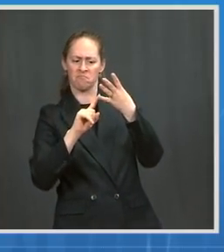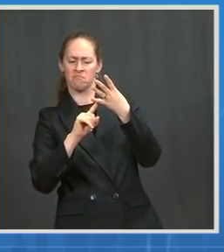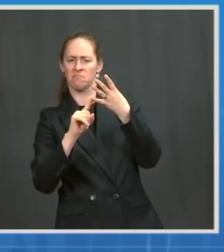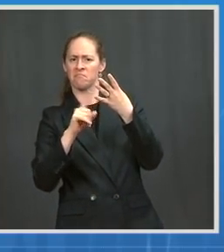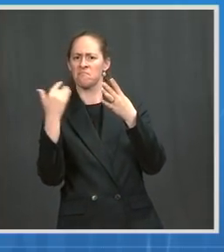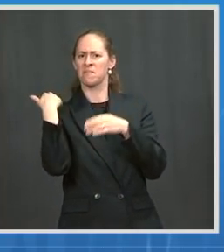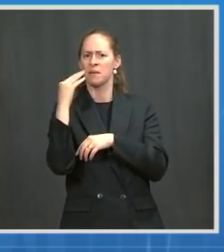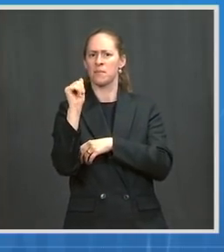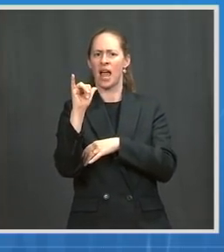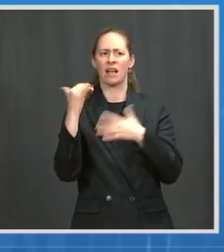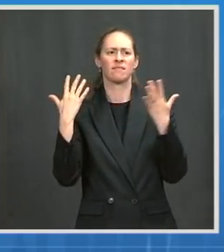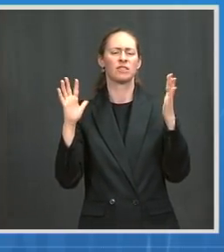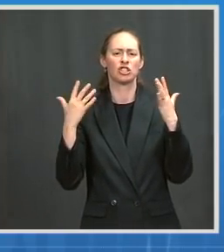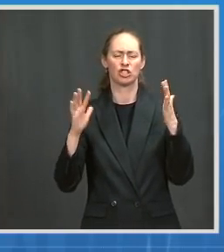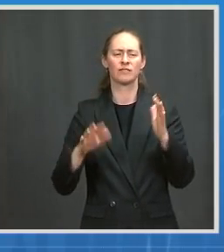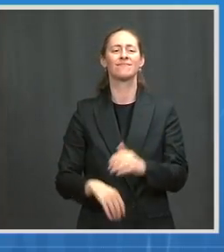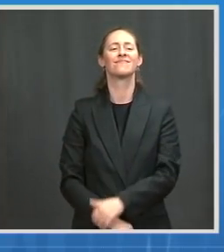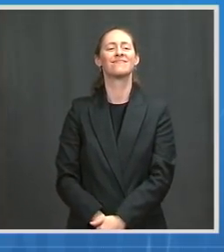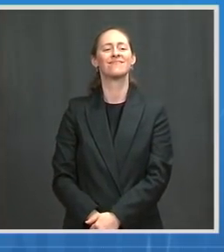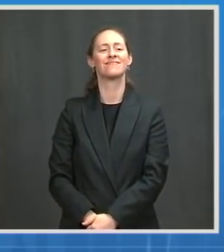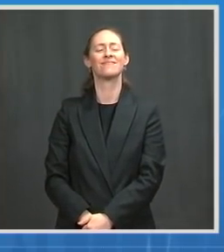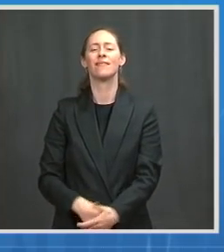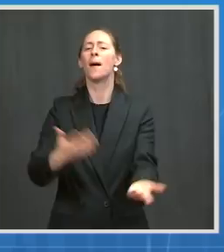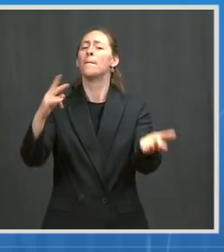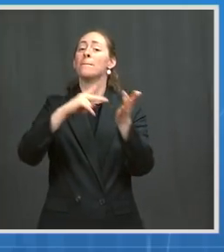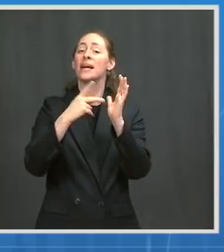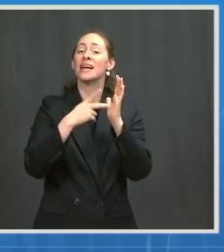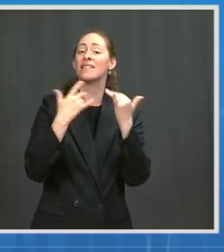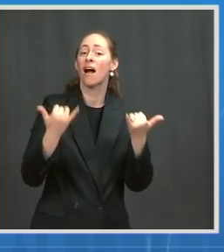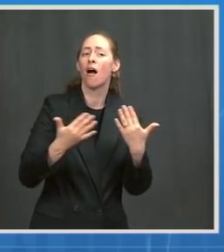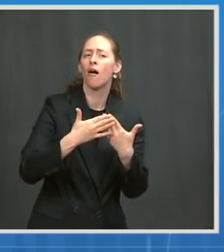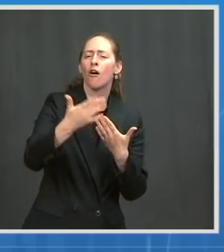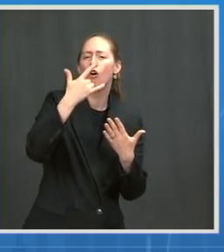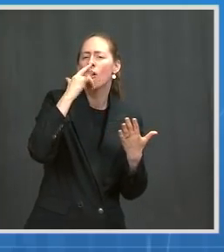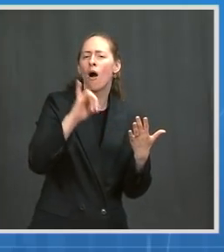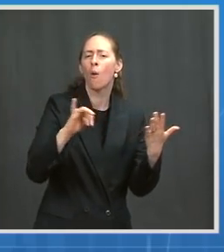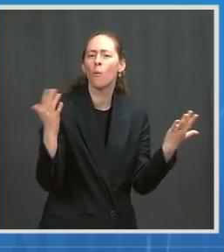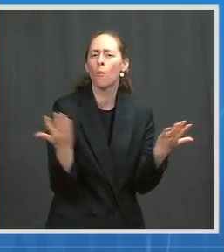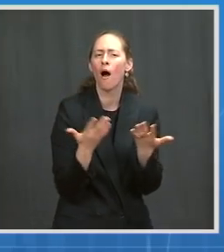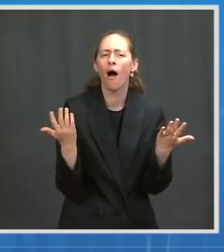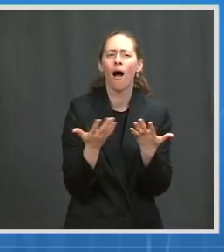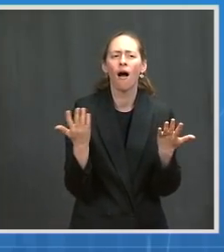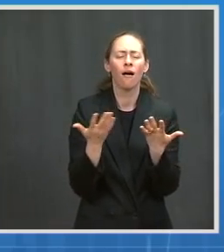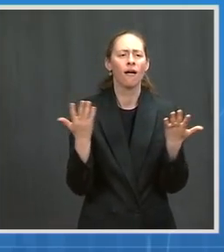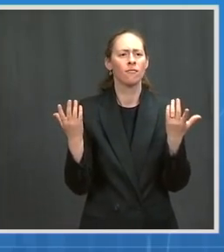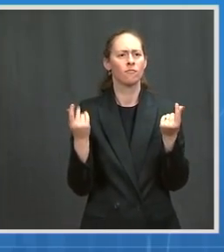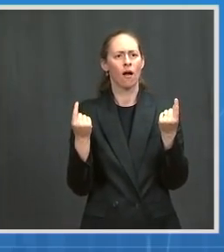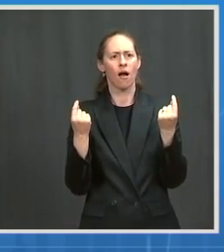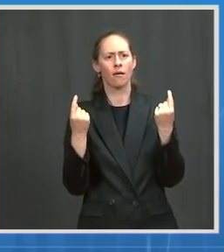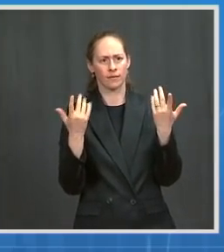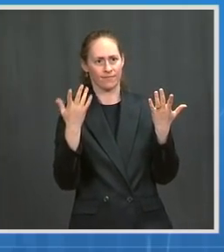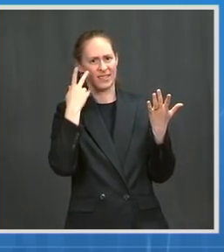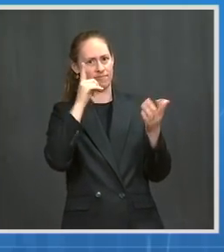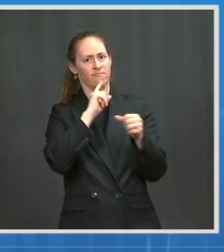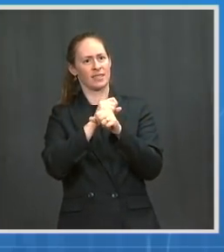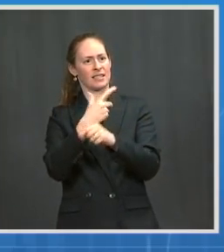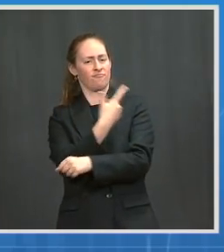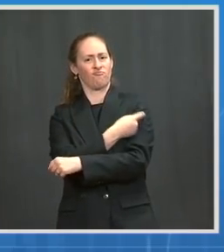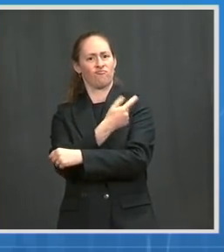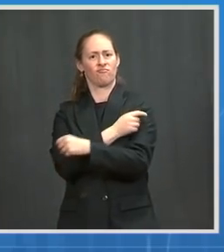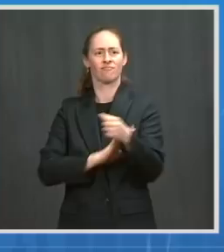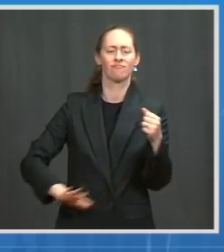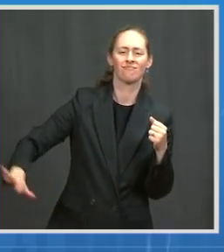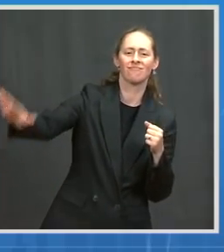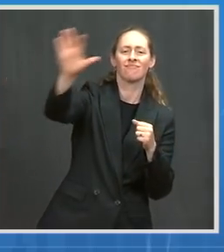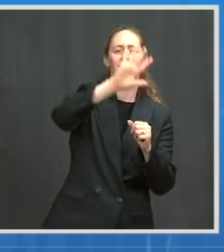What does this all mean? As a result of our success vaccinating Americans, cases and deaths are down